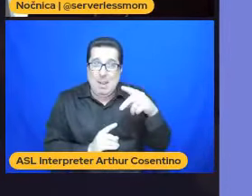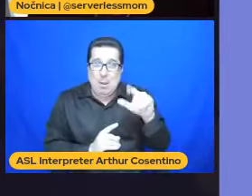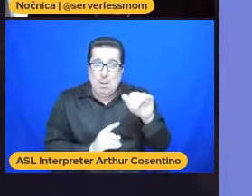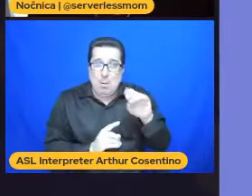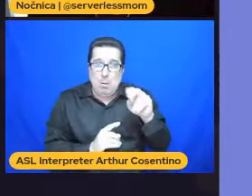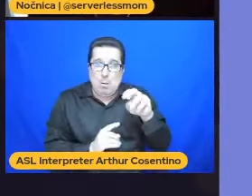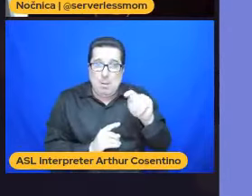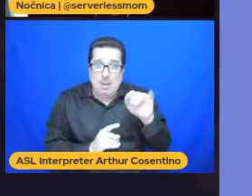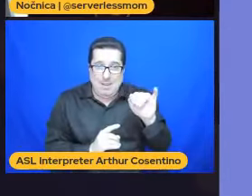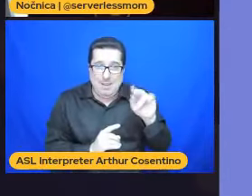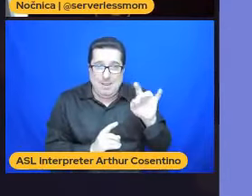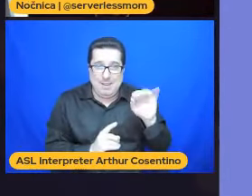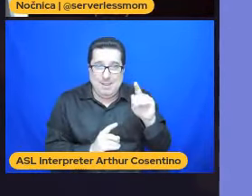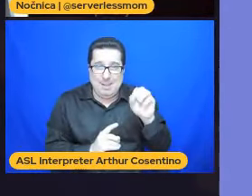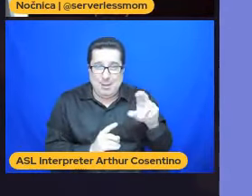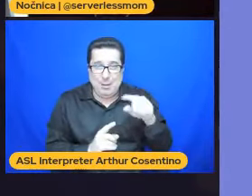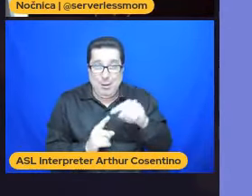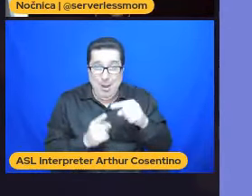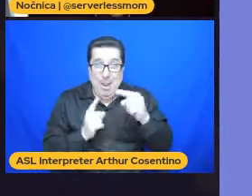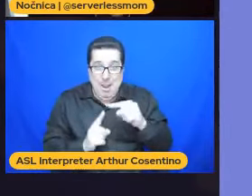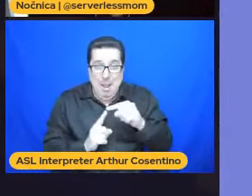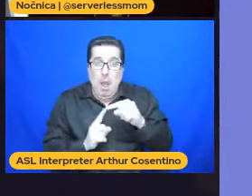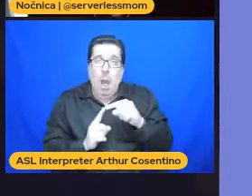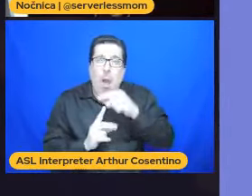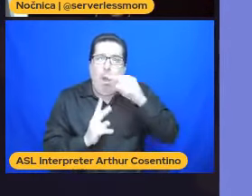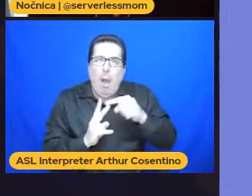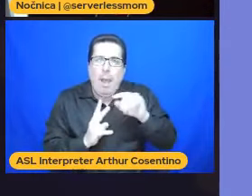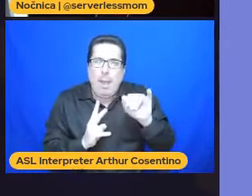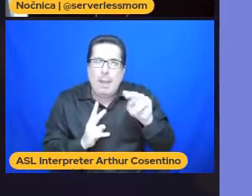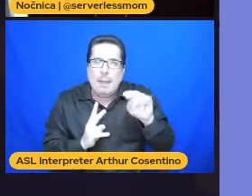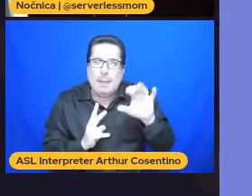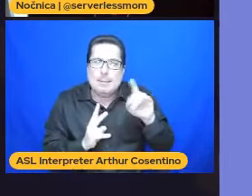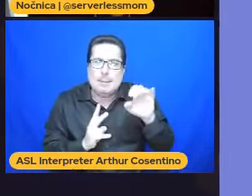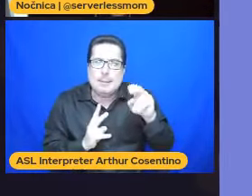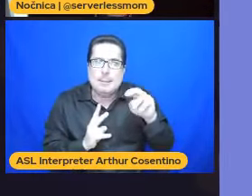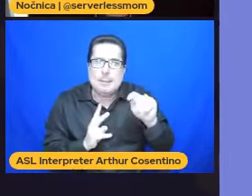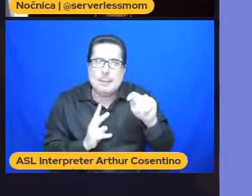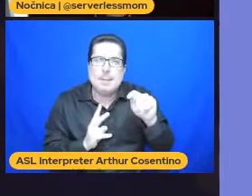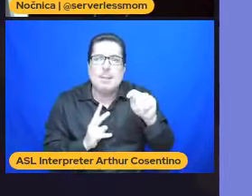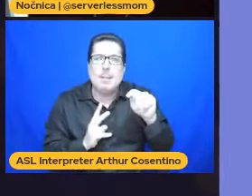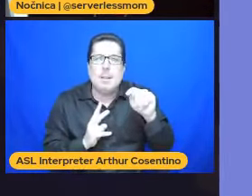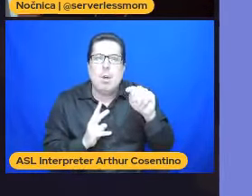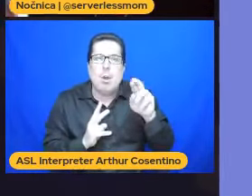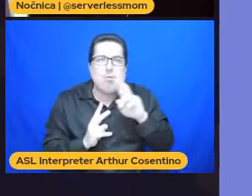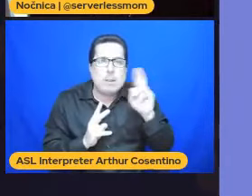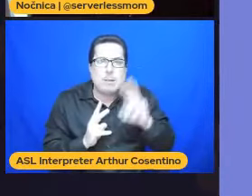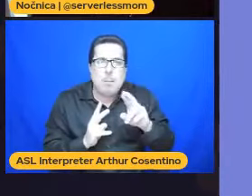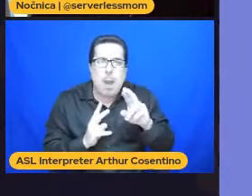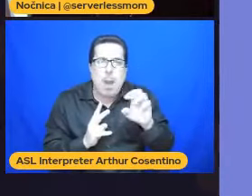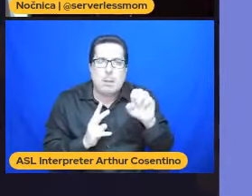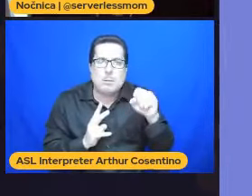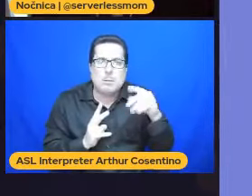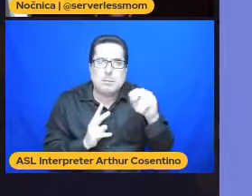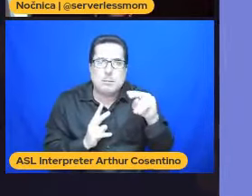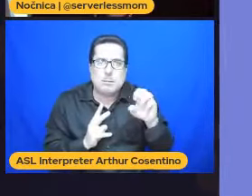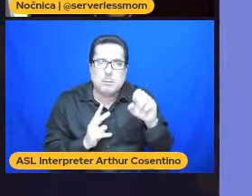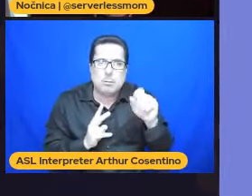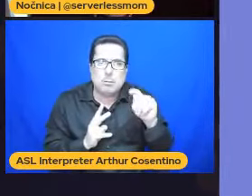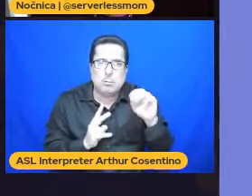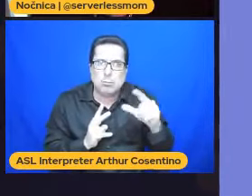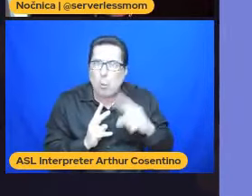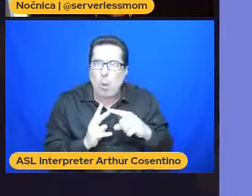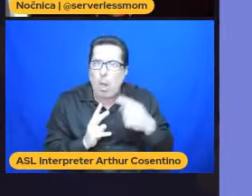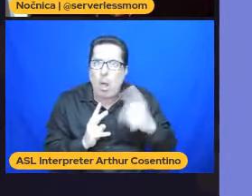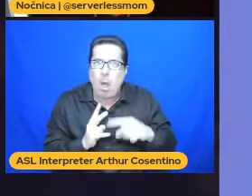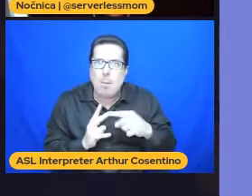while we thought of it as being an incident response tool to say, hey, we're suddenly down, we suddenly have no throughput on a